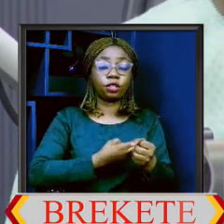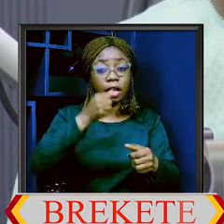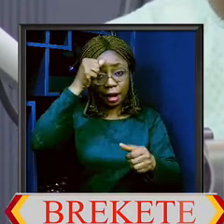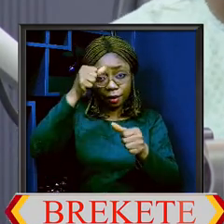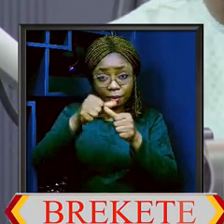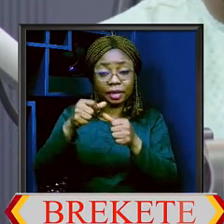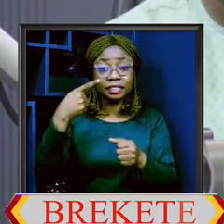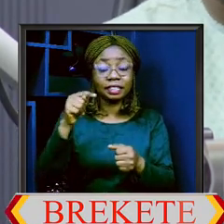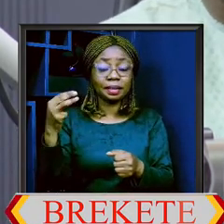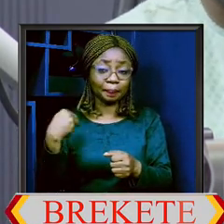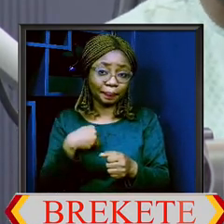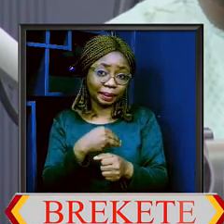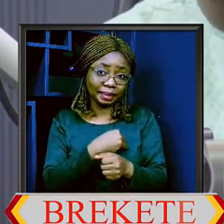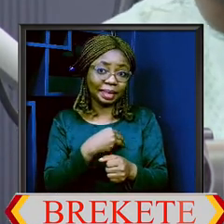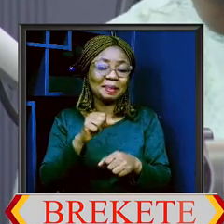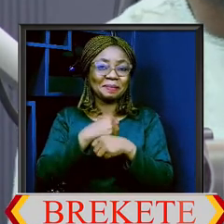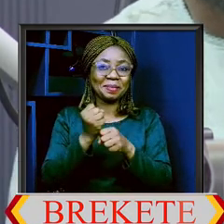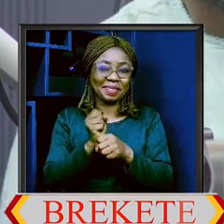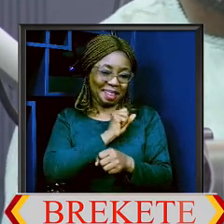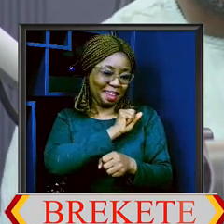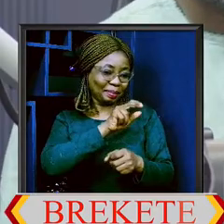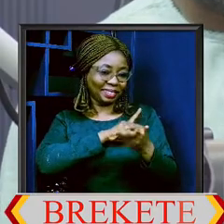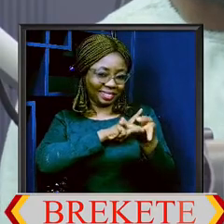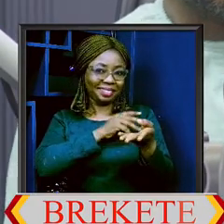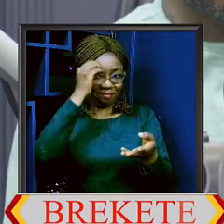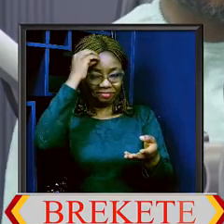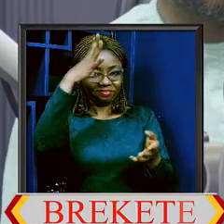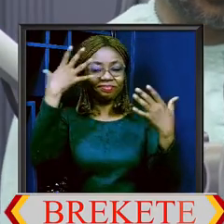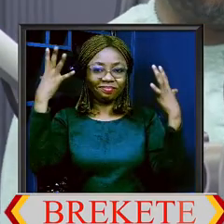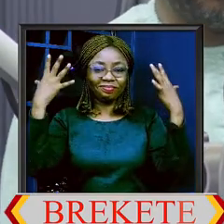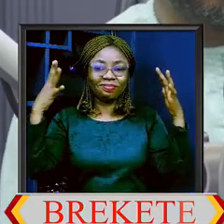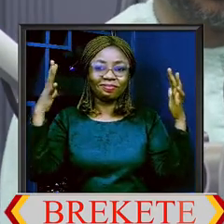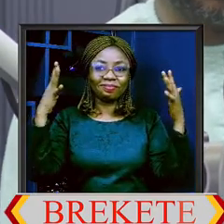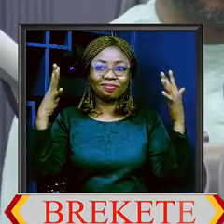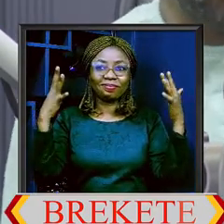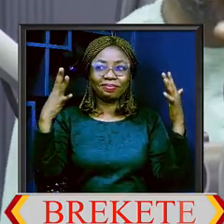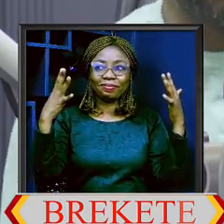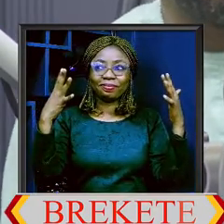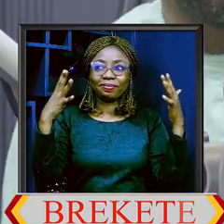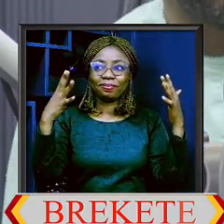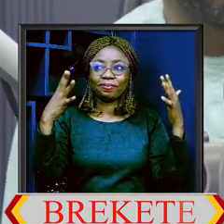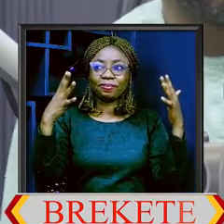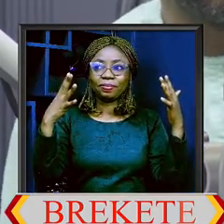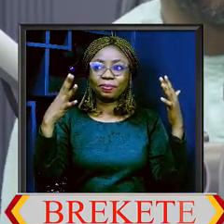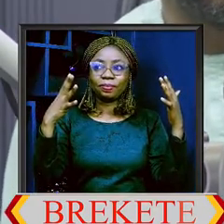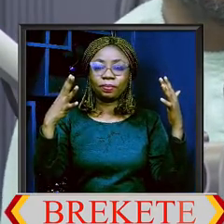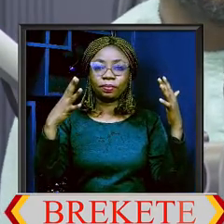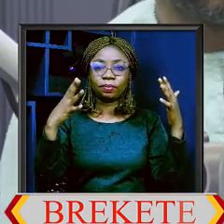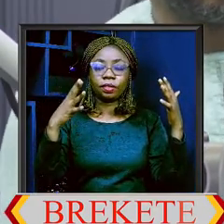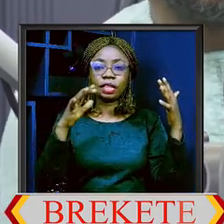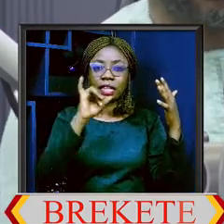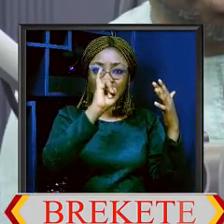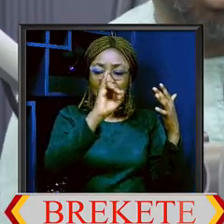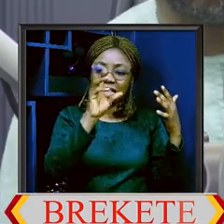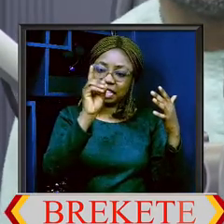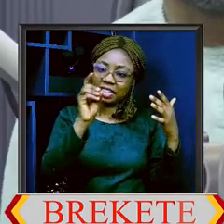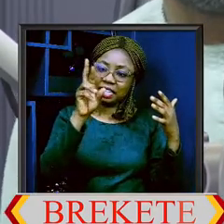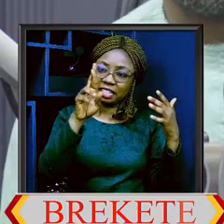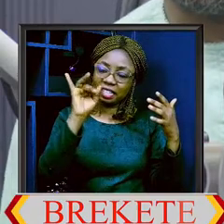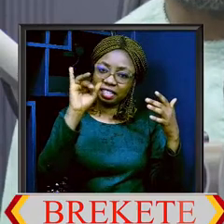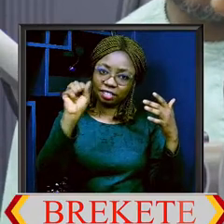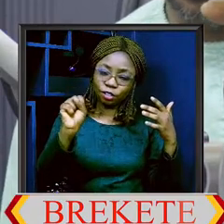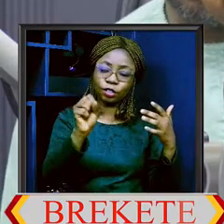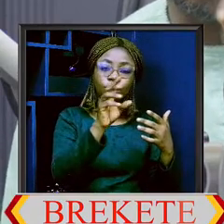let's appreciate ibim Idris Idris Idris